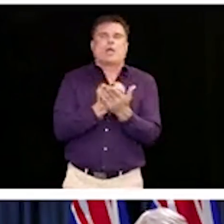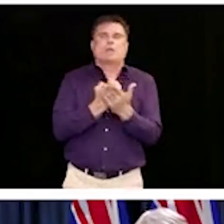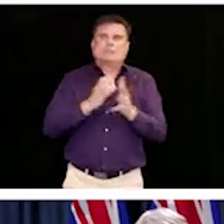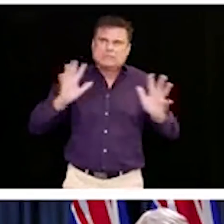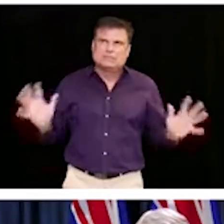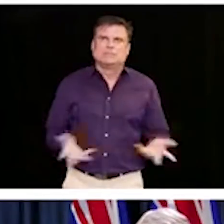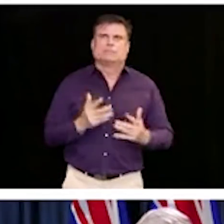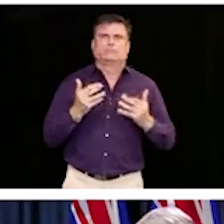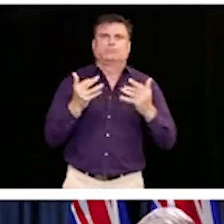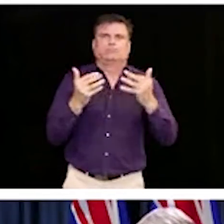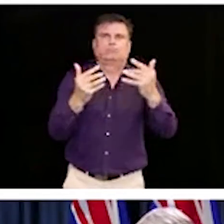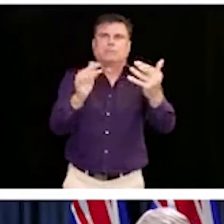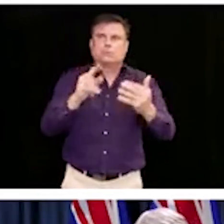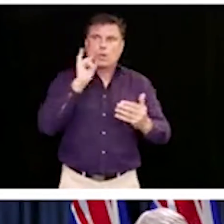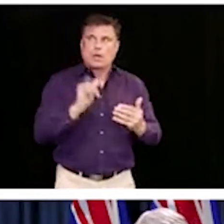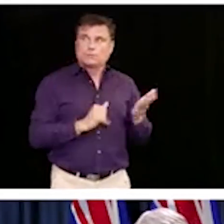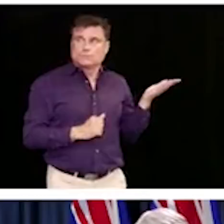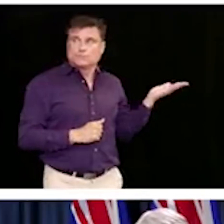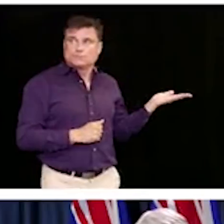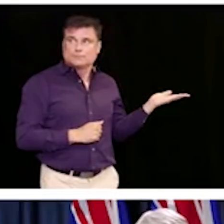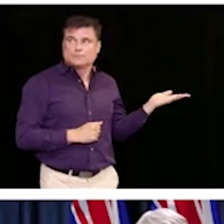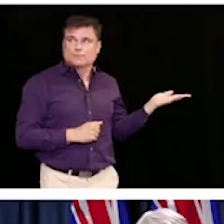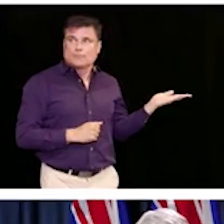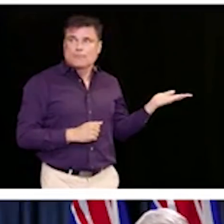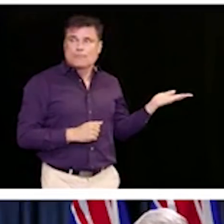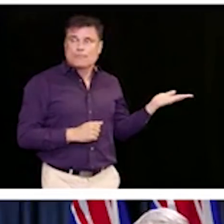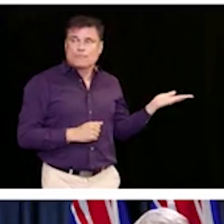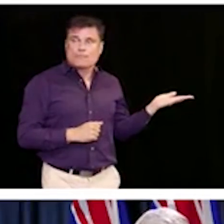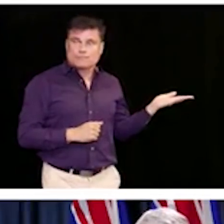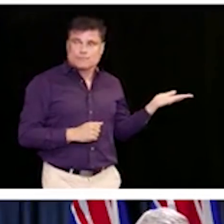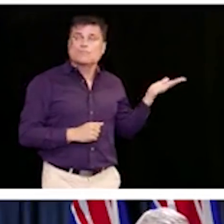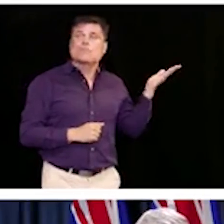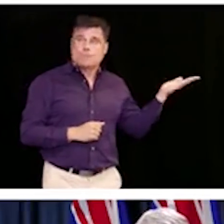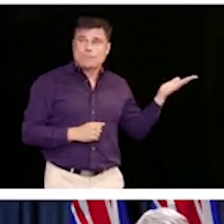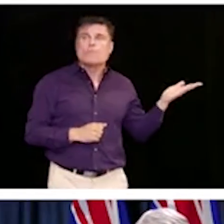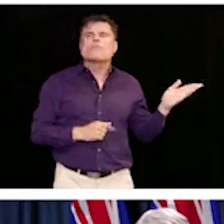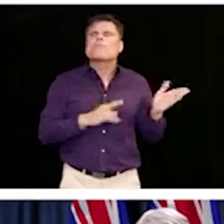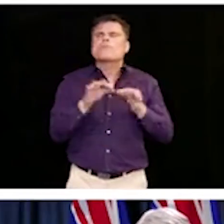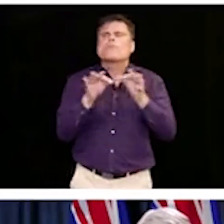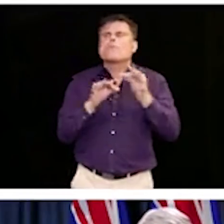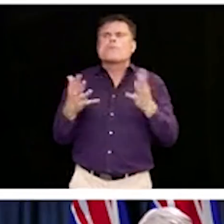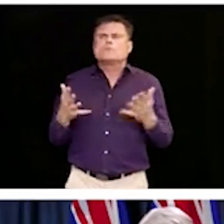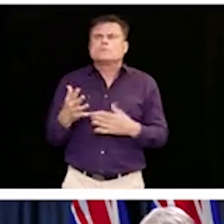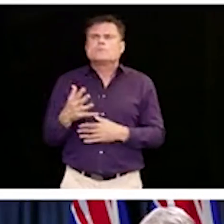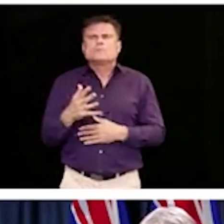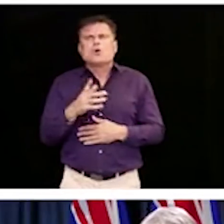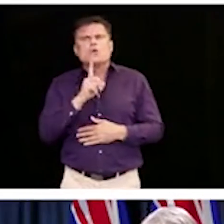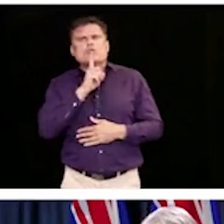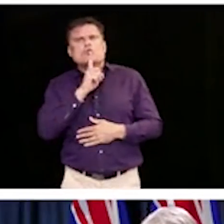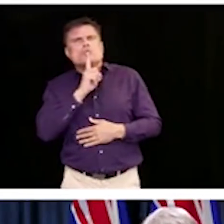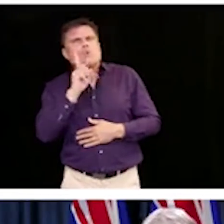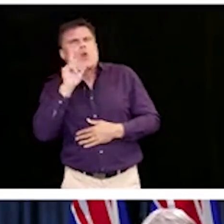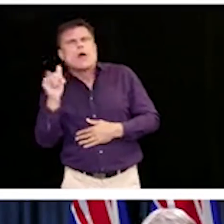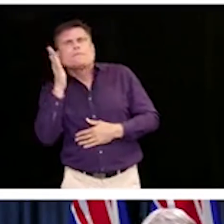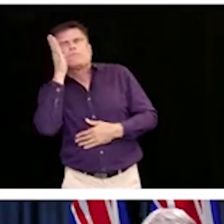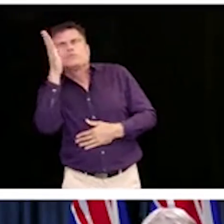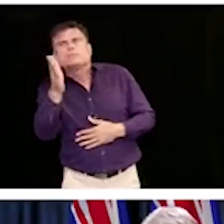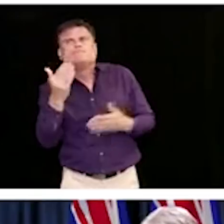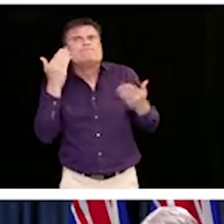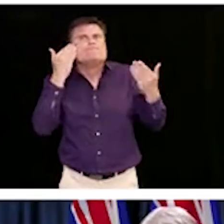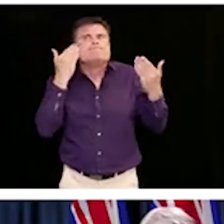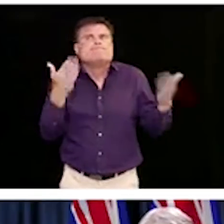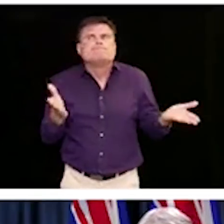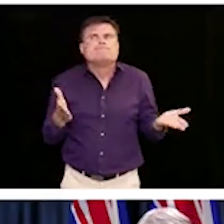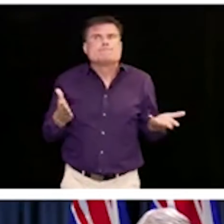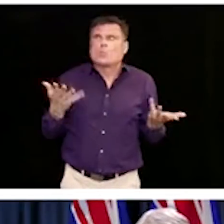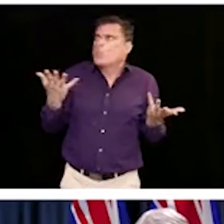as well. So this chart that you're seeing speaks to the various elements of uncertainty that will influence the depth and the duration of